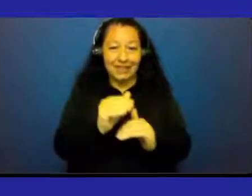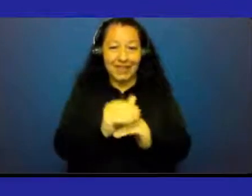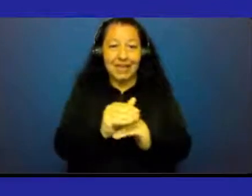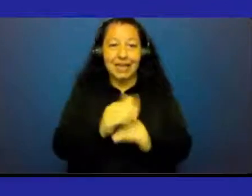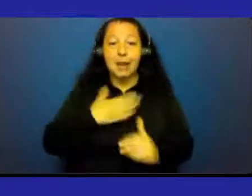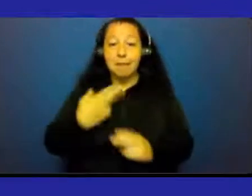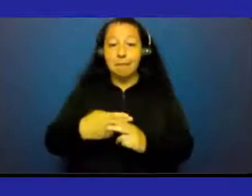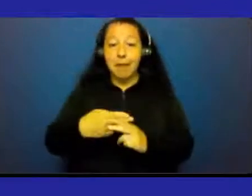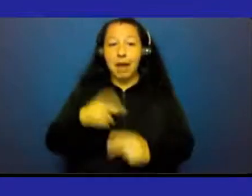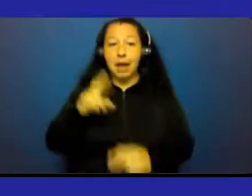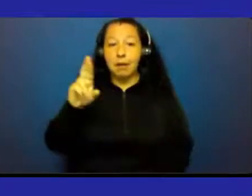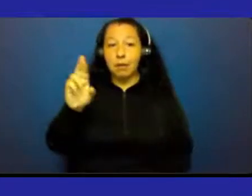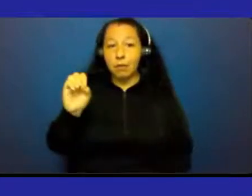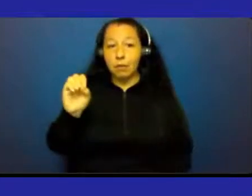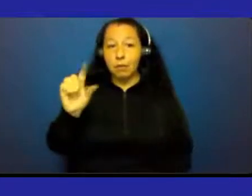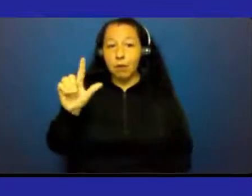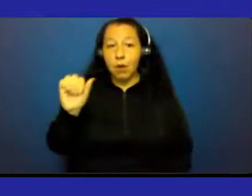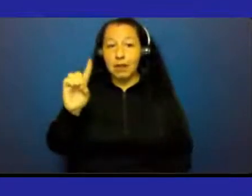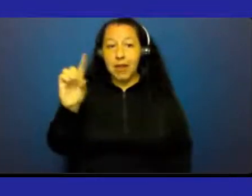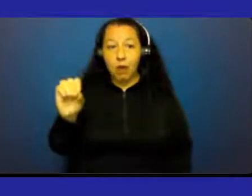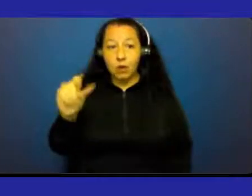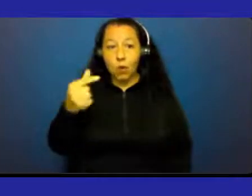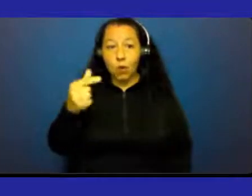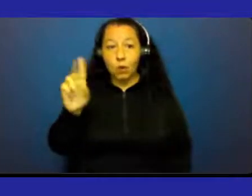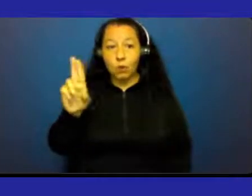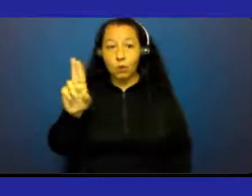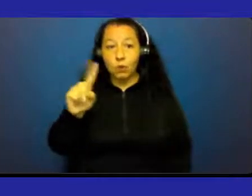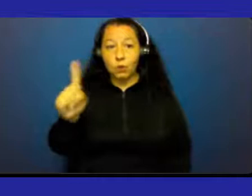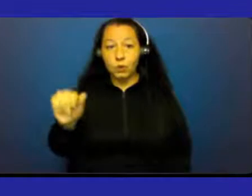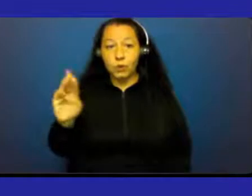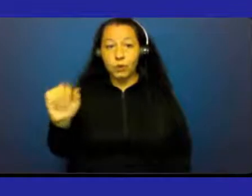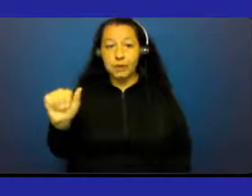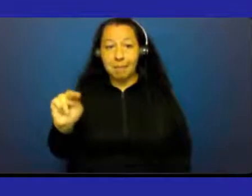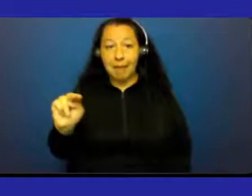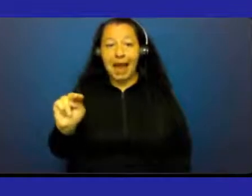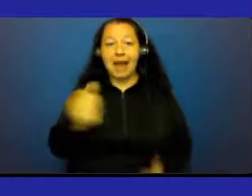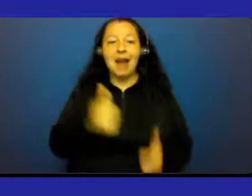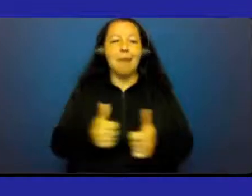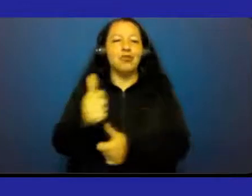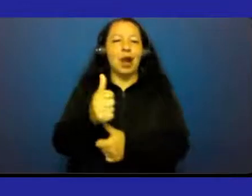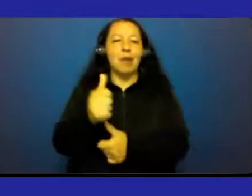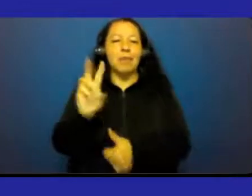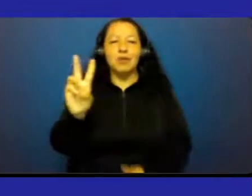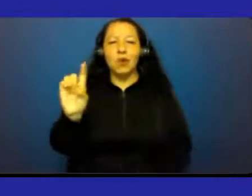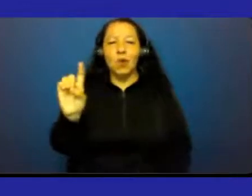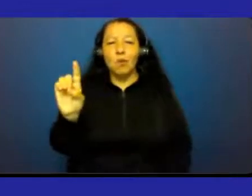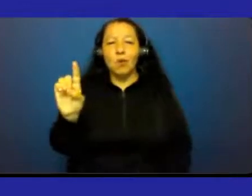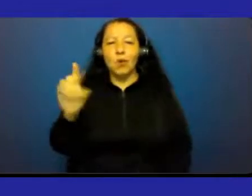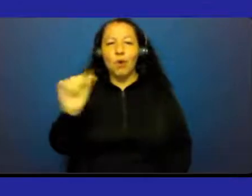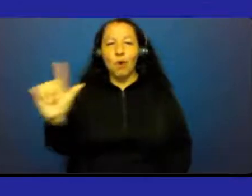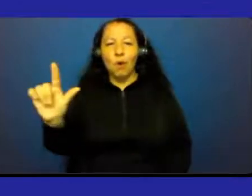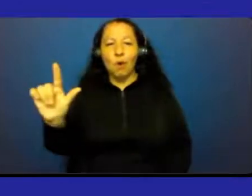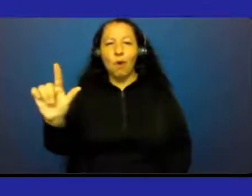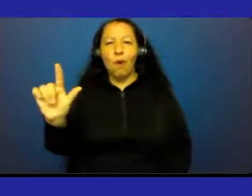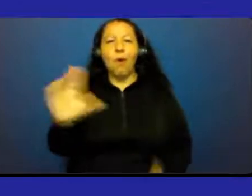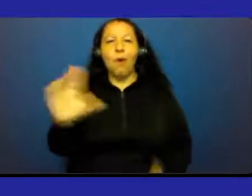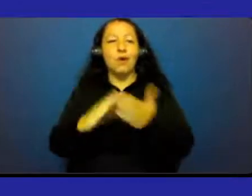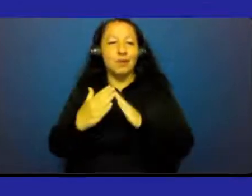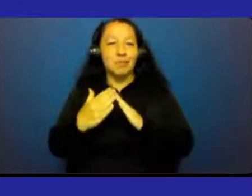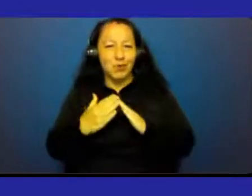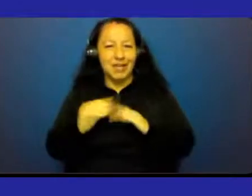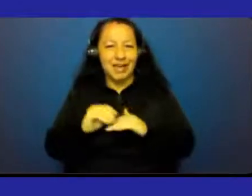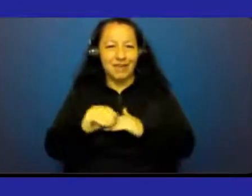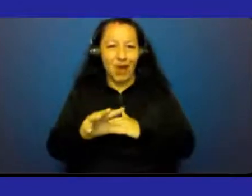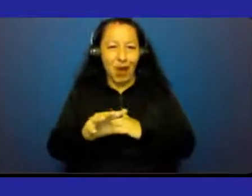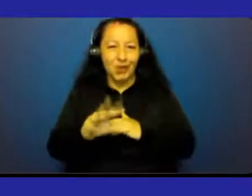name is Rolando Guzman, and I'm the chairperson of Woodhull Hospital Community Advisory Board, and I'm also a